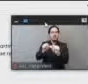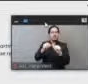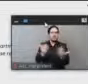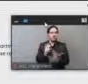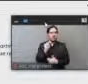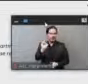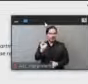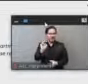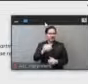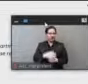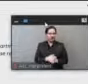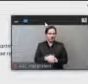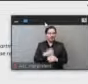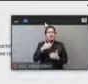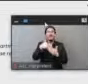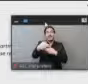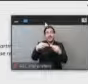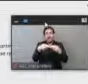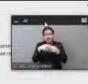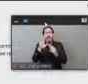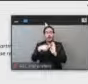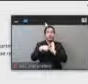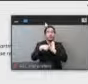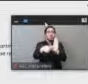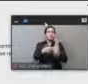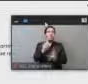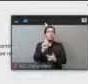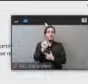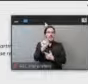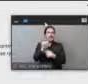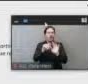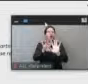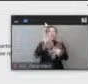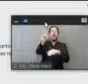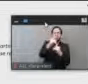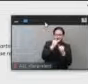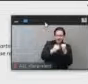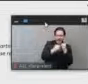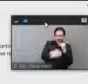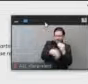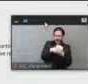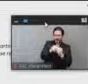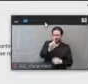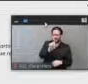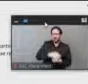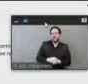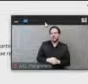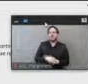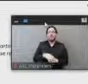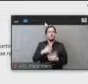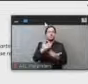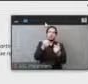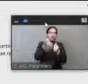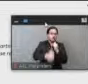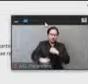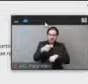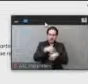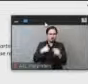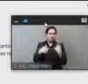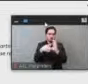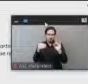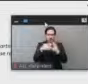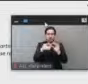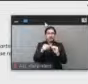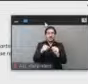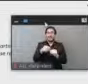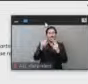next slide, I want to show you some data. One last thing, we say this every time, though, with the weather. Last week we had a little bit